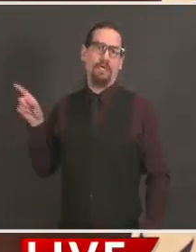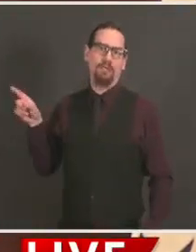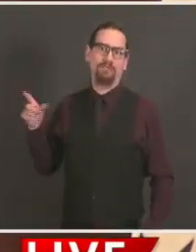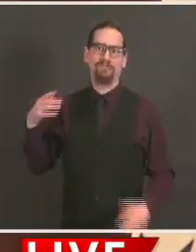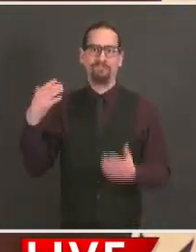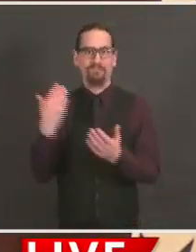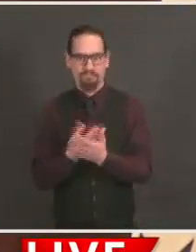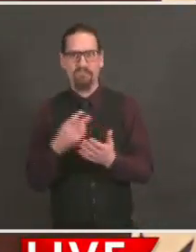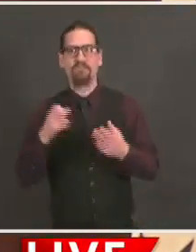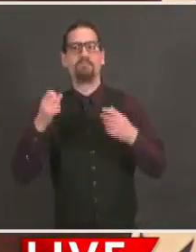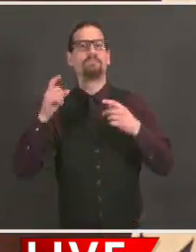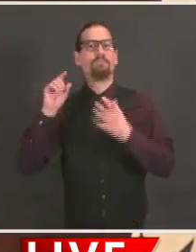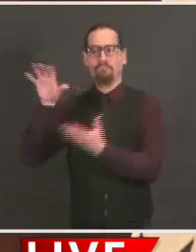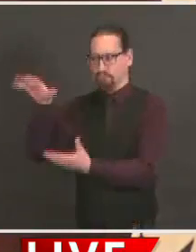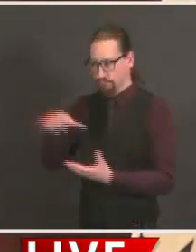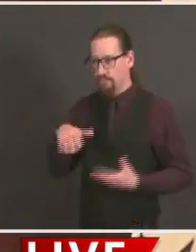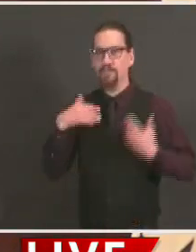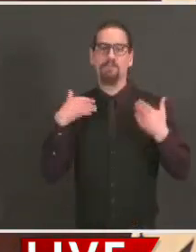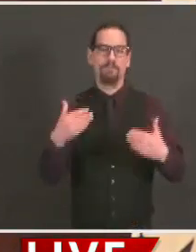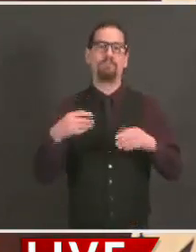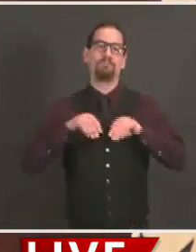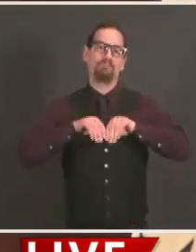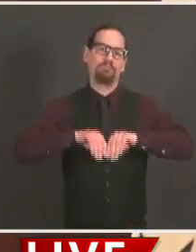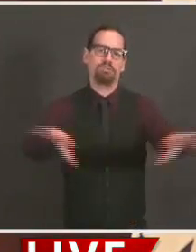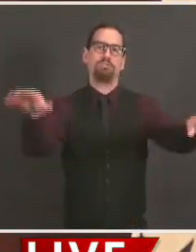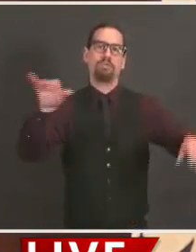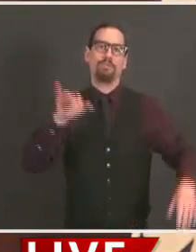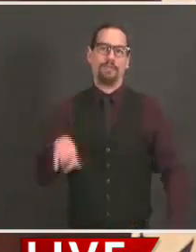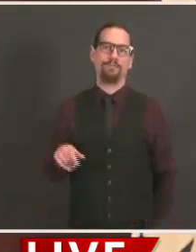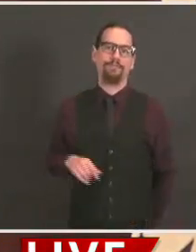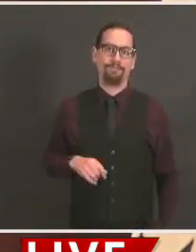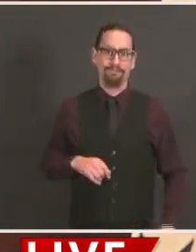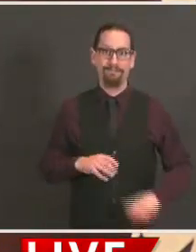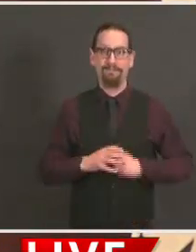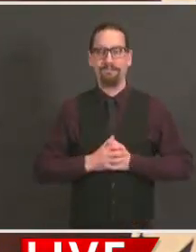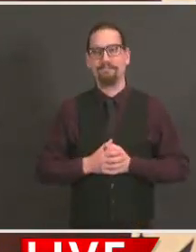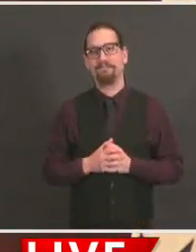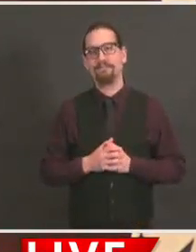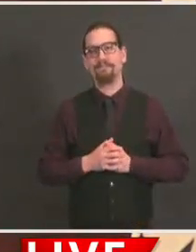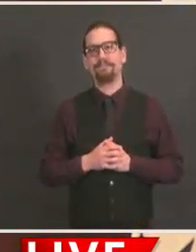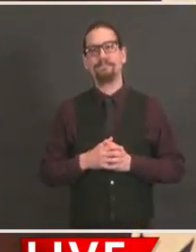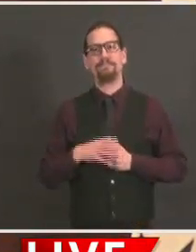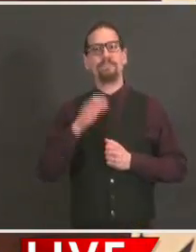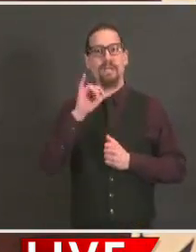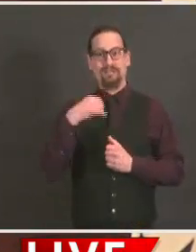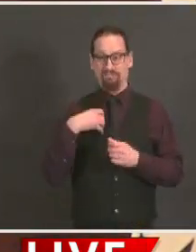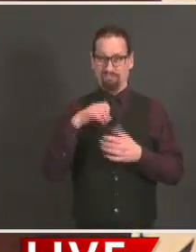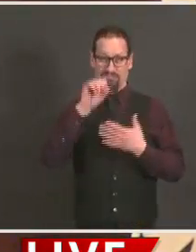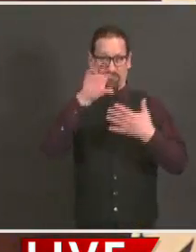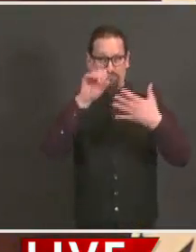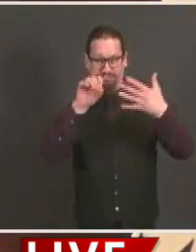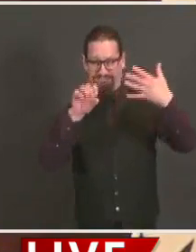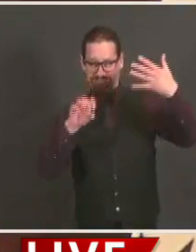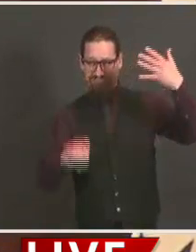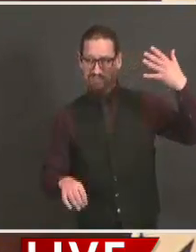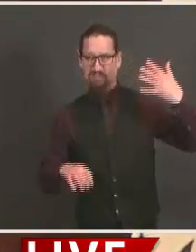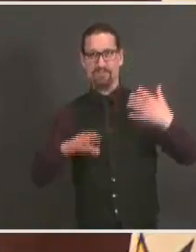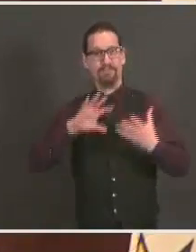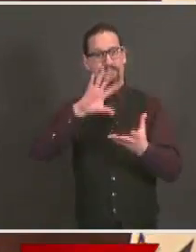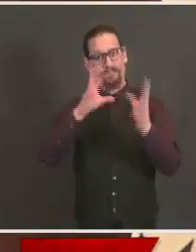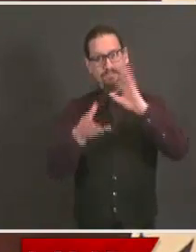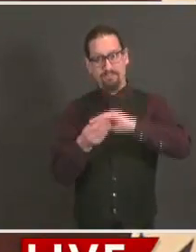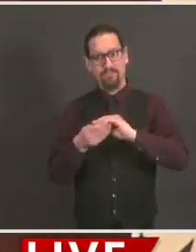Everything I've just said pertains to getting information about eligibility and registering to get vaccinated at a